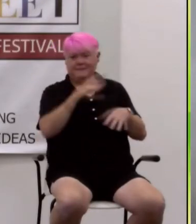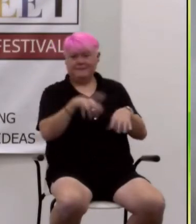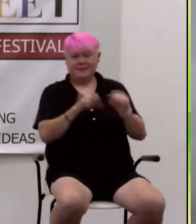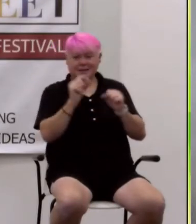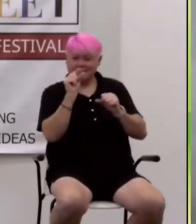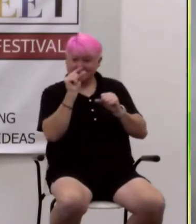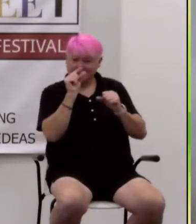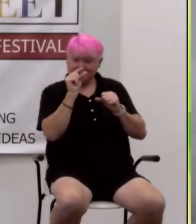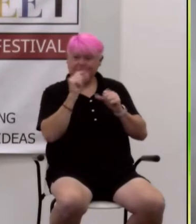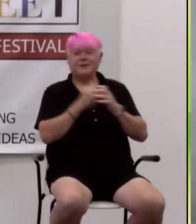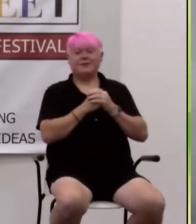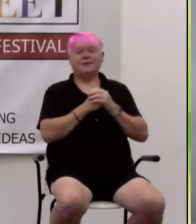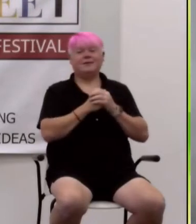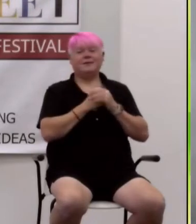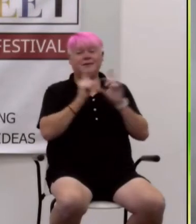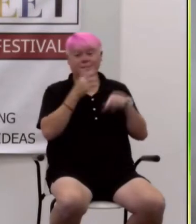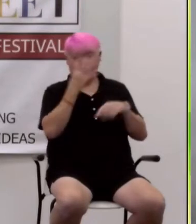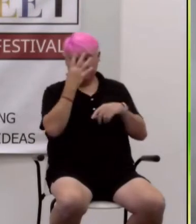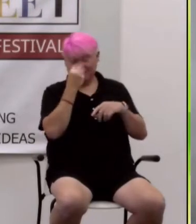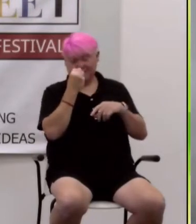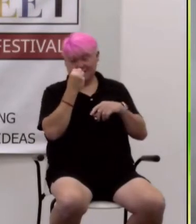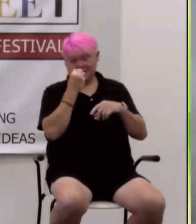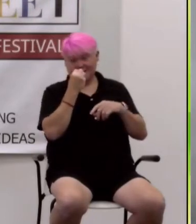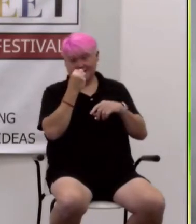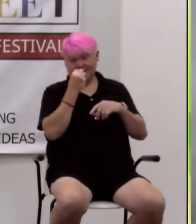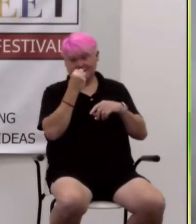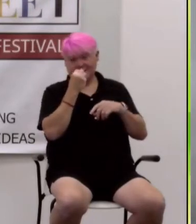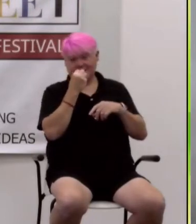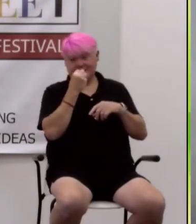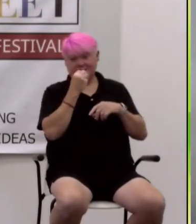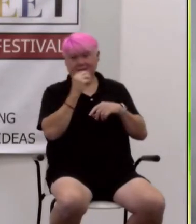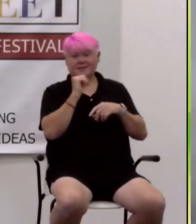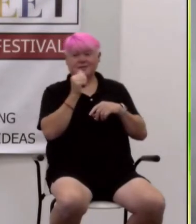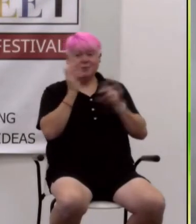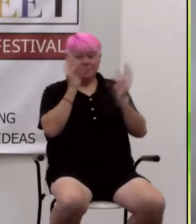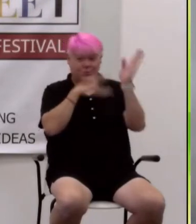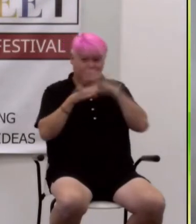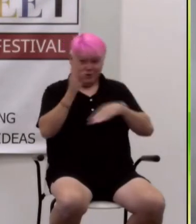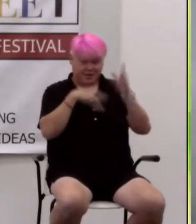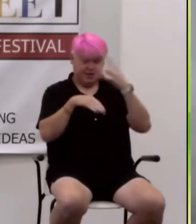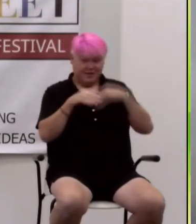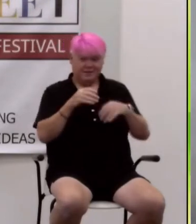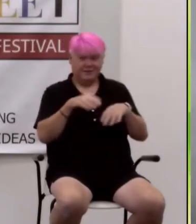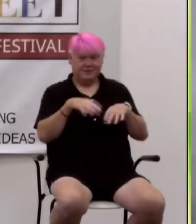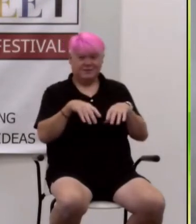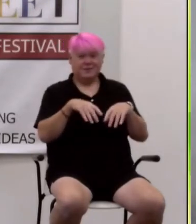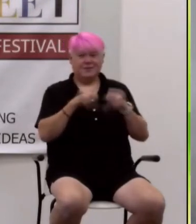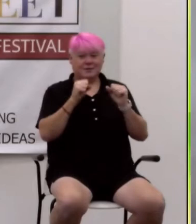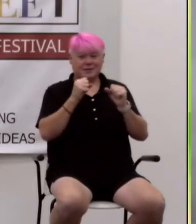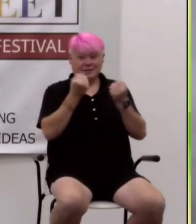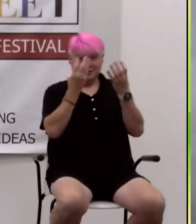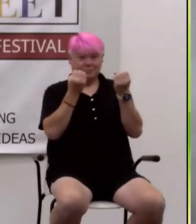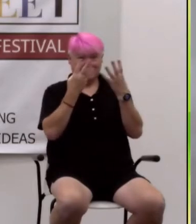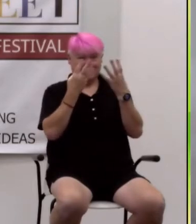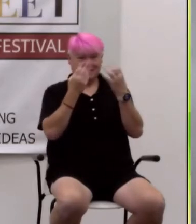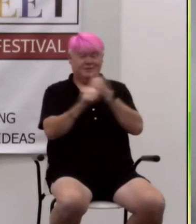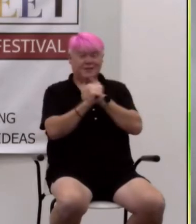it, you'll go to sleep you'll sleep. Don't worry, you'll sleep. And if you take too much of it, it's very dangerous.